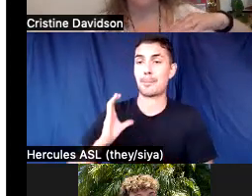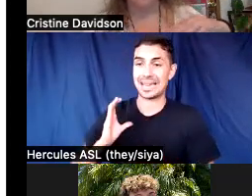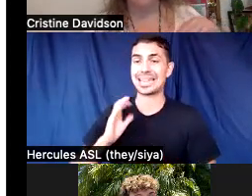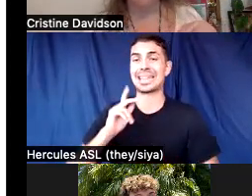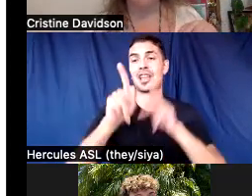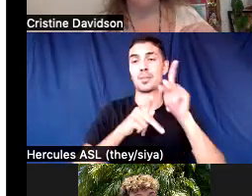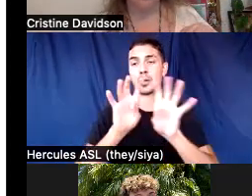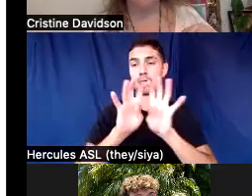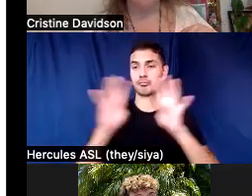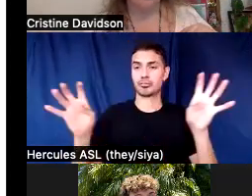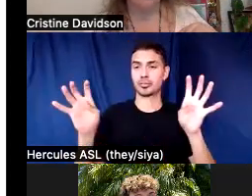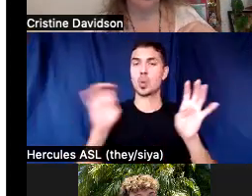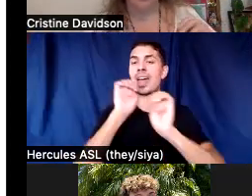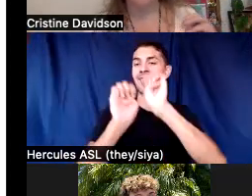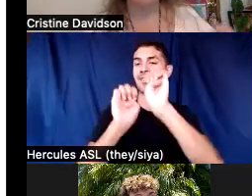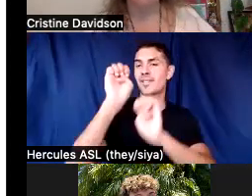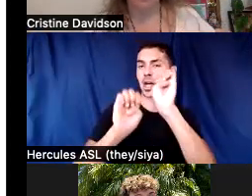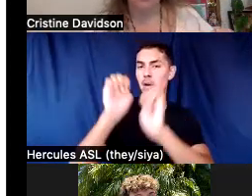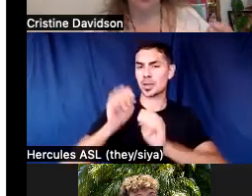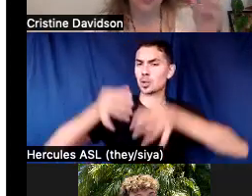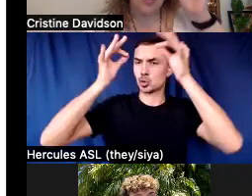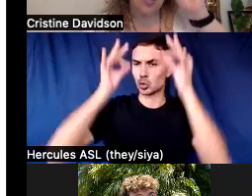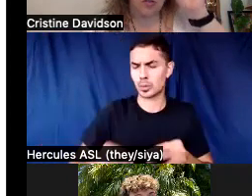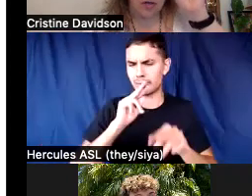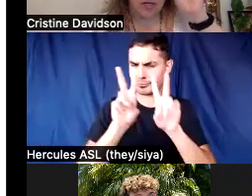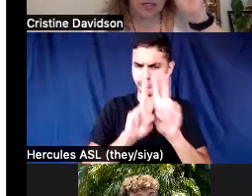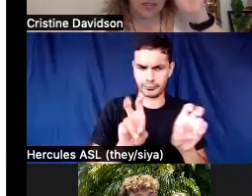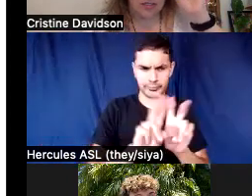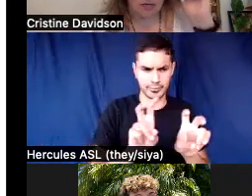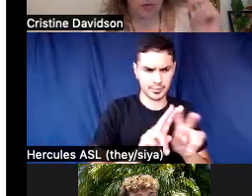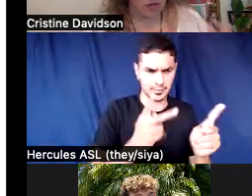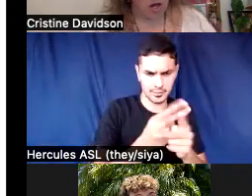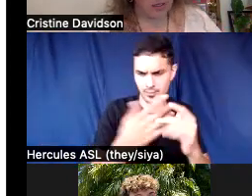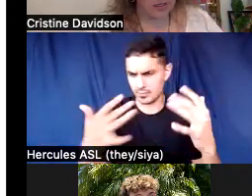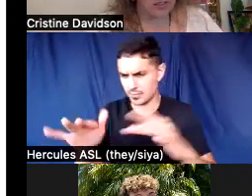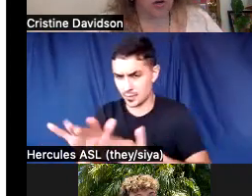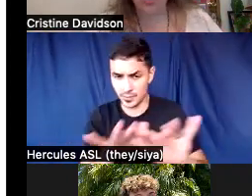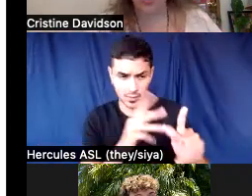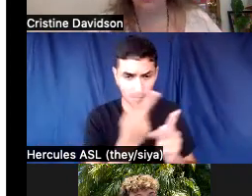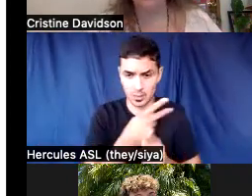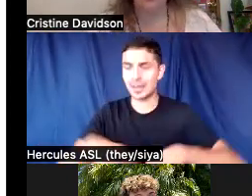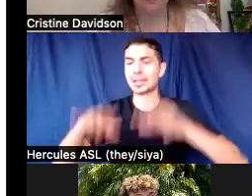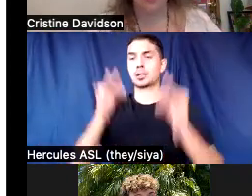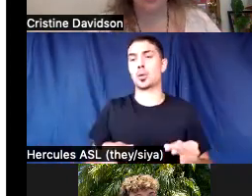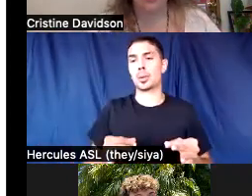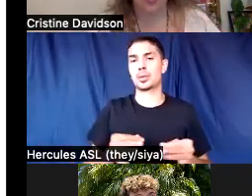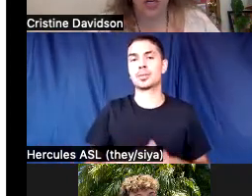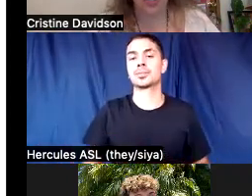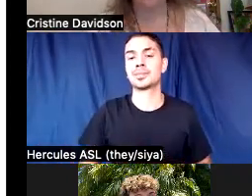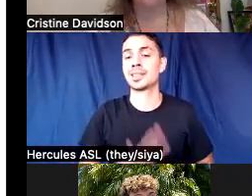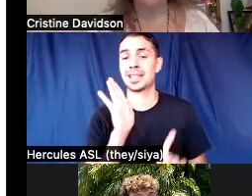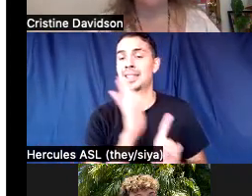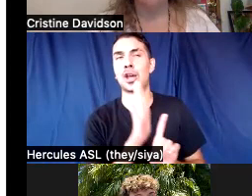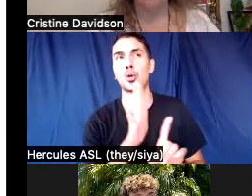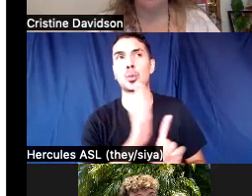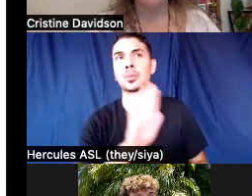determination based on a lot of different factors. So there is, discretion. Sometimes there is